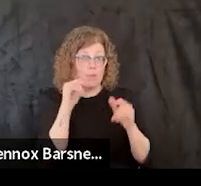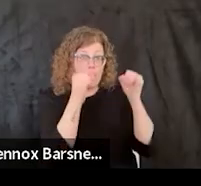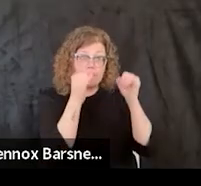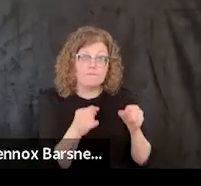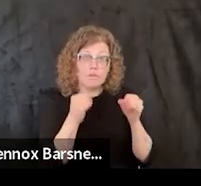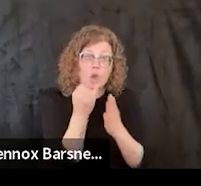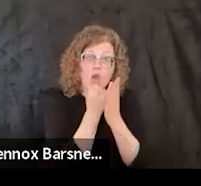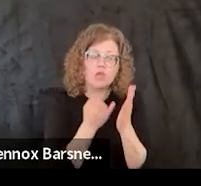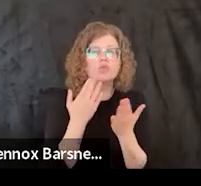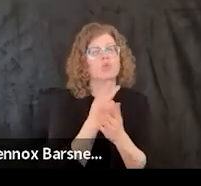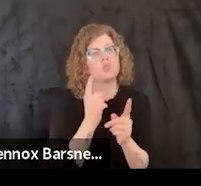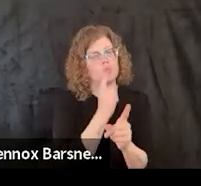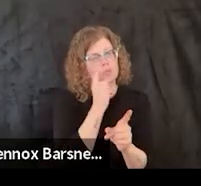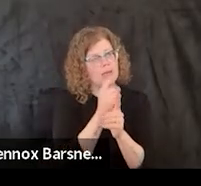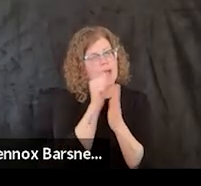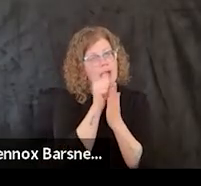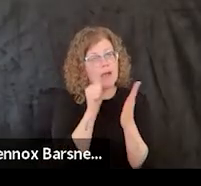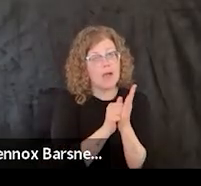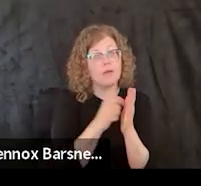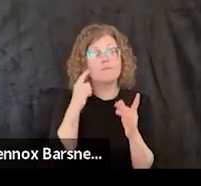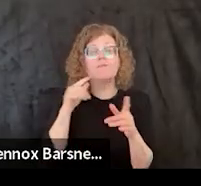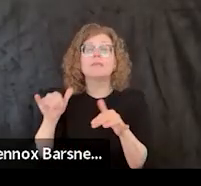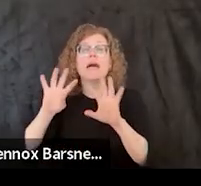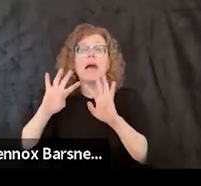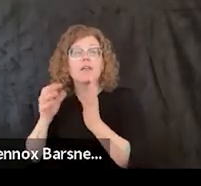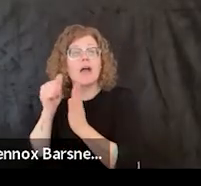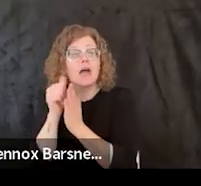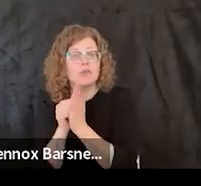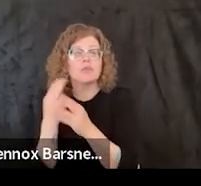artist collectives must apply using their collective account.